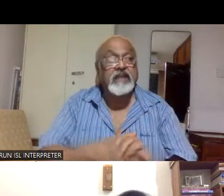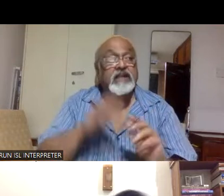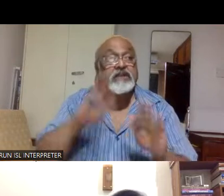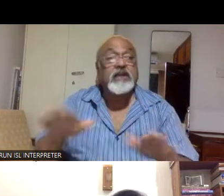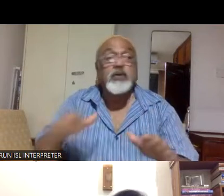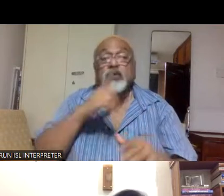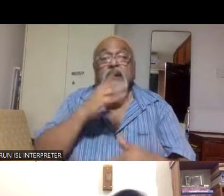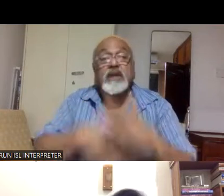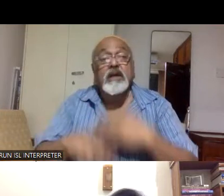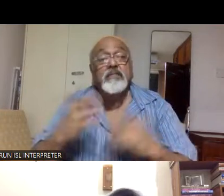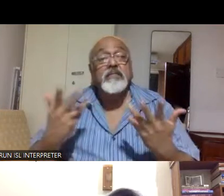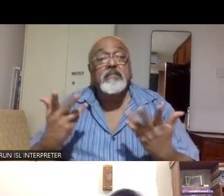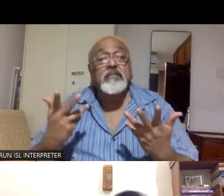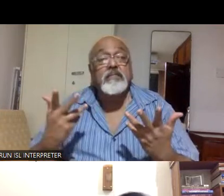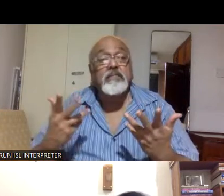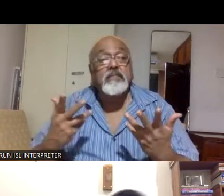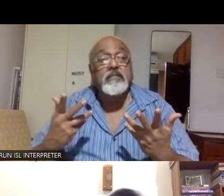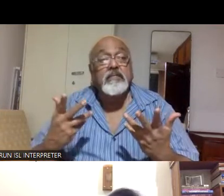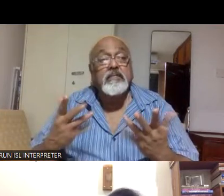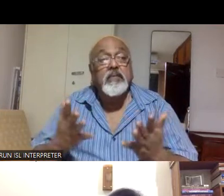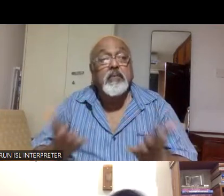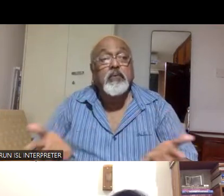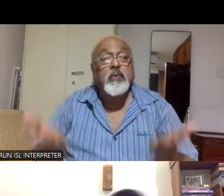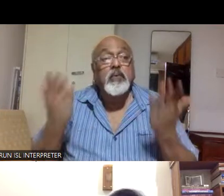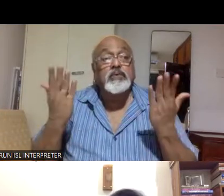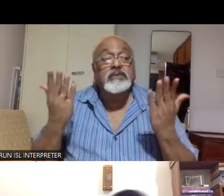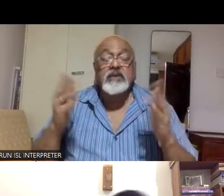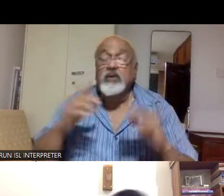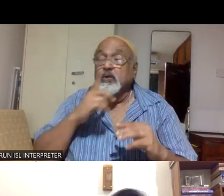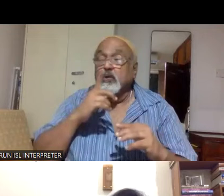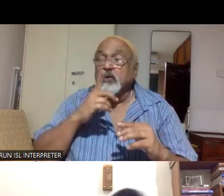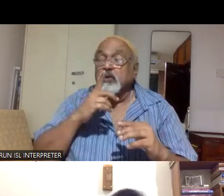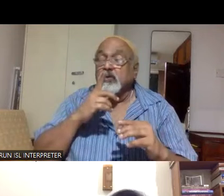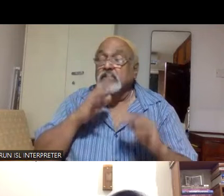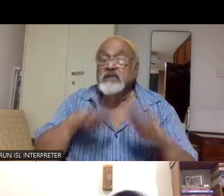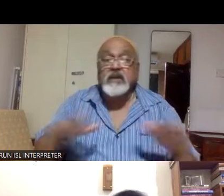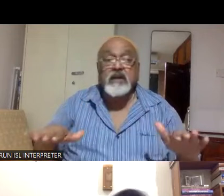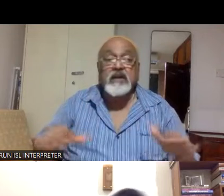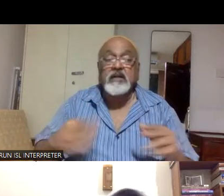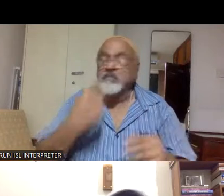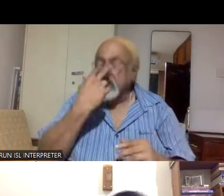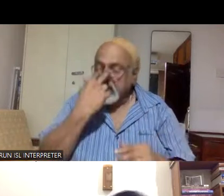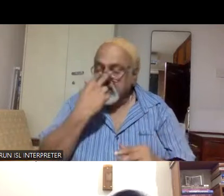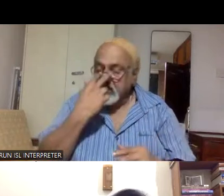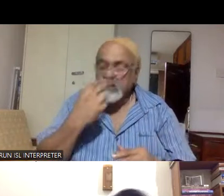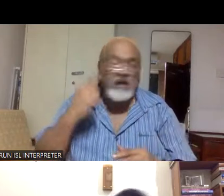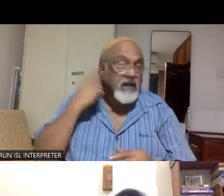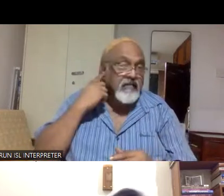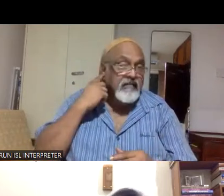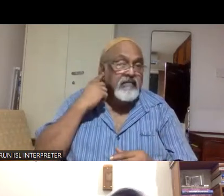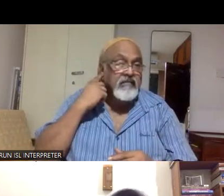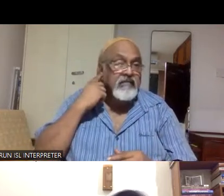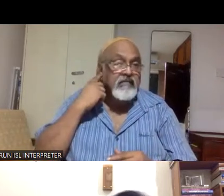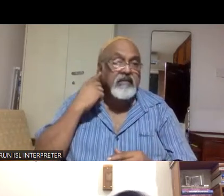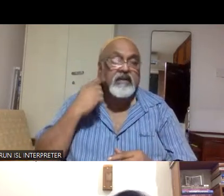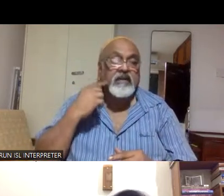And what was it? Most children with disabilities, visually impaired, hearing impaired,